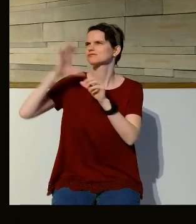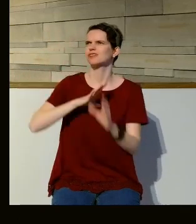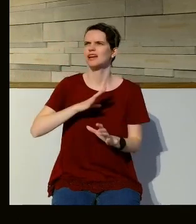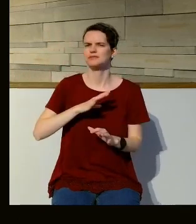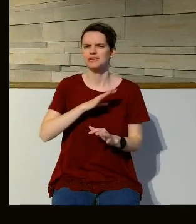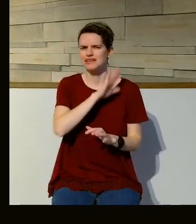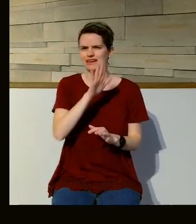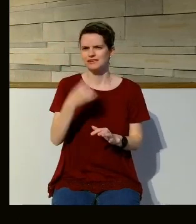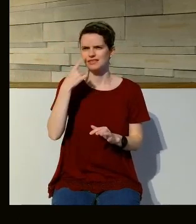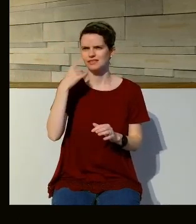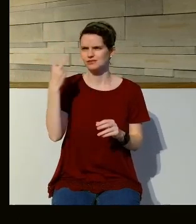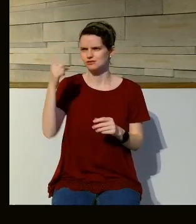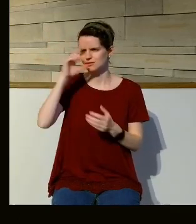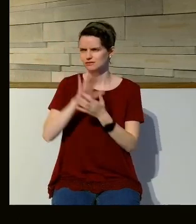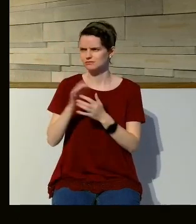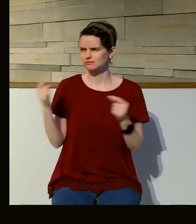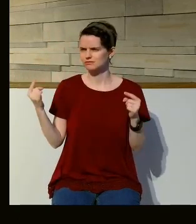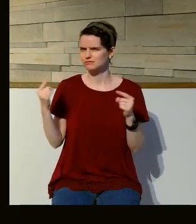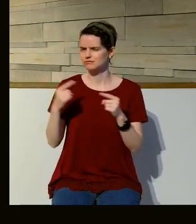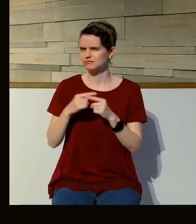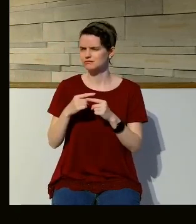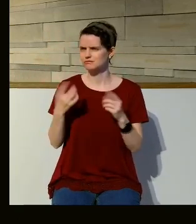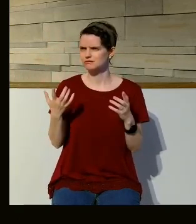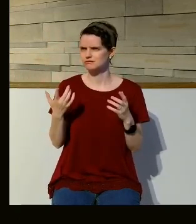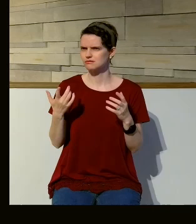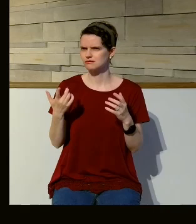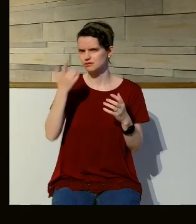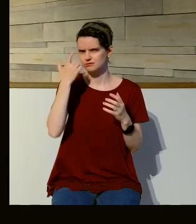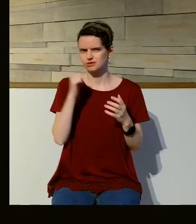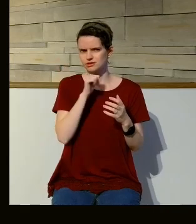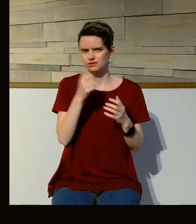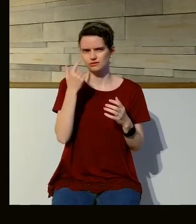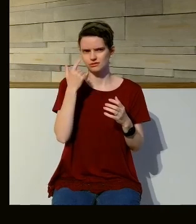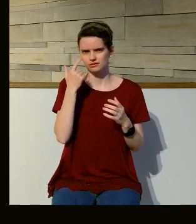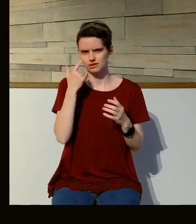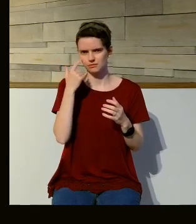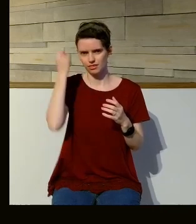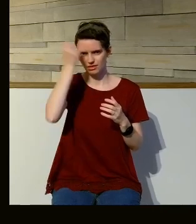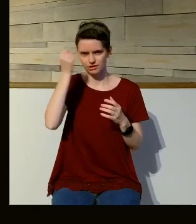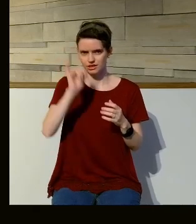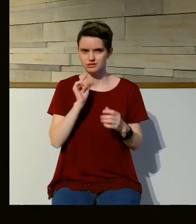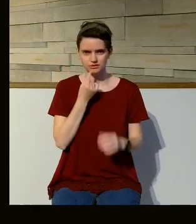and we never let these two beliefs come together because we sometimes just don't take our theology that seriously.